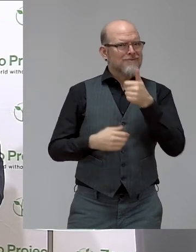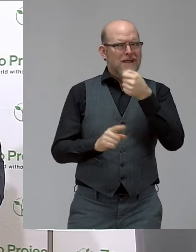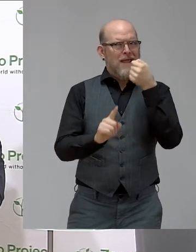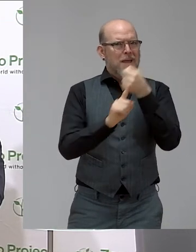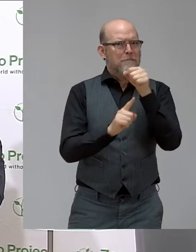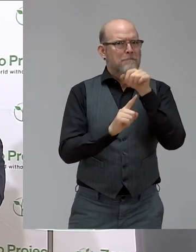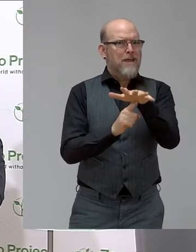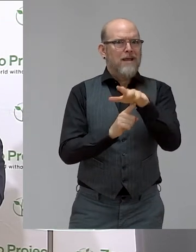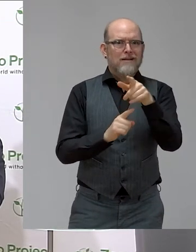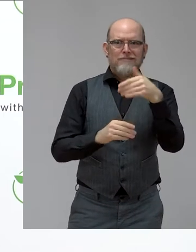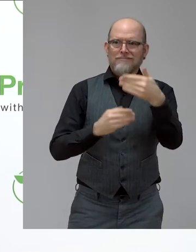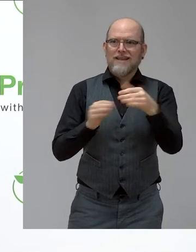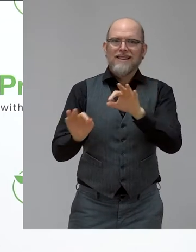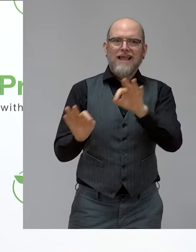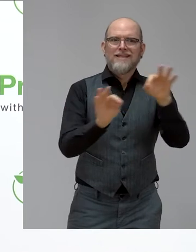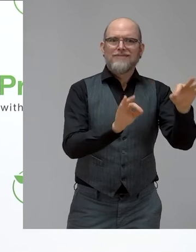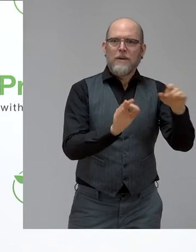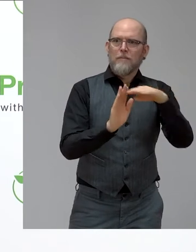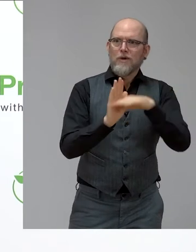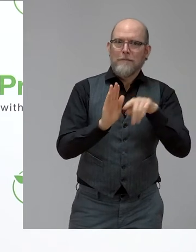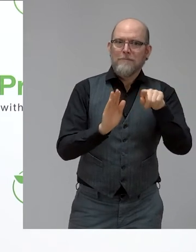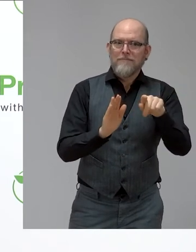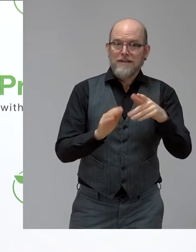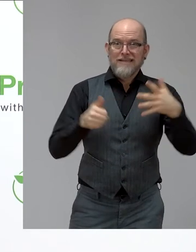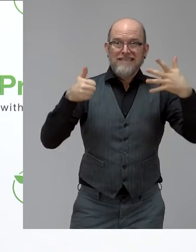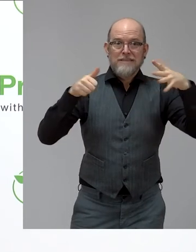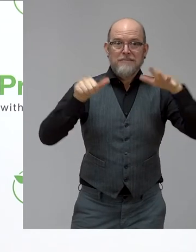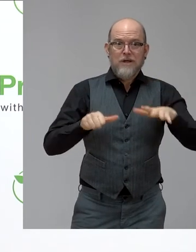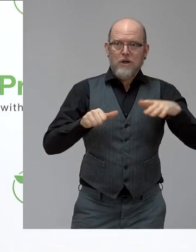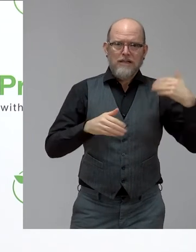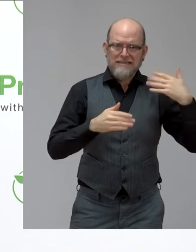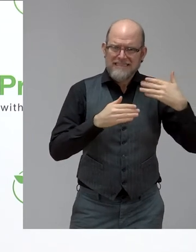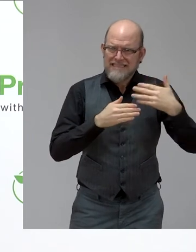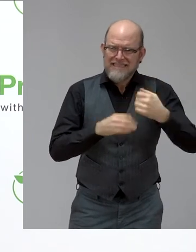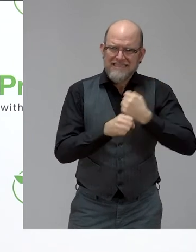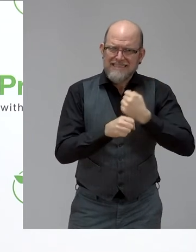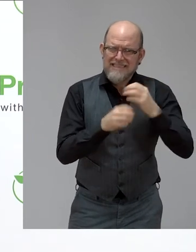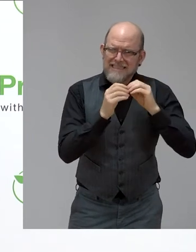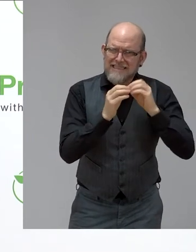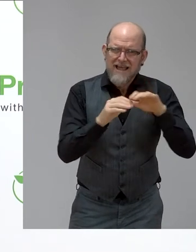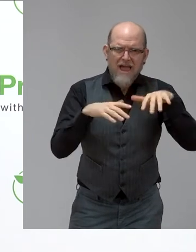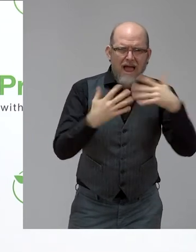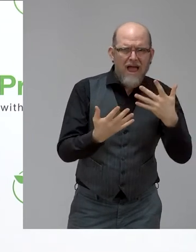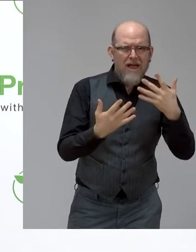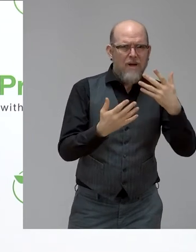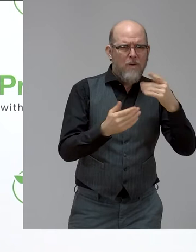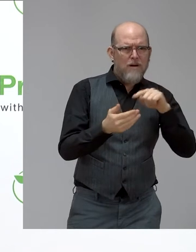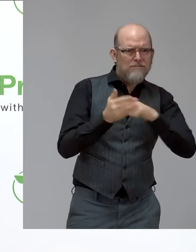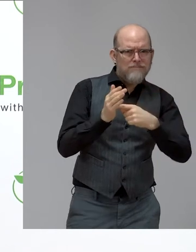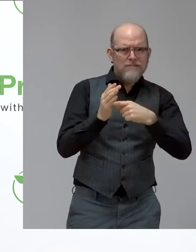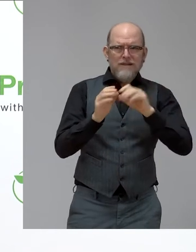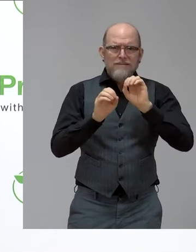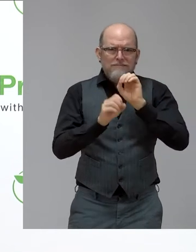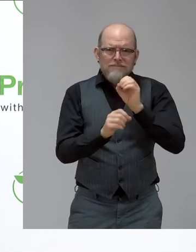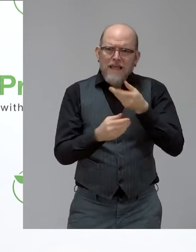been working the last 6 months to clarify their solution, how to package it, how to make it easy for